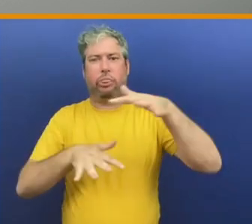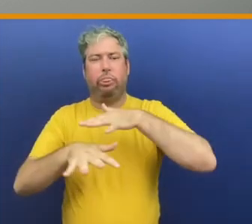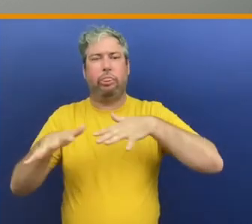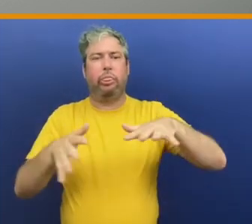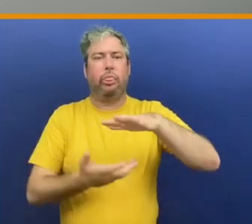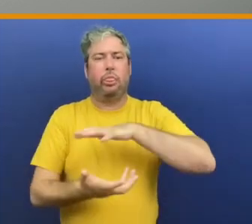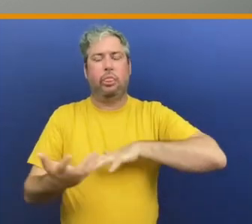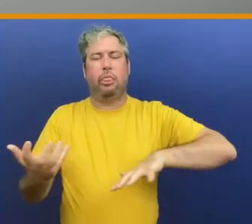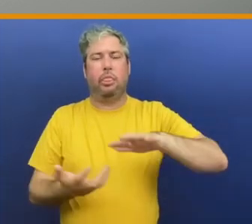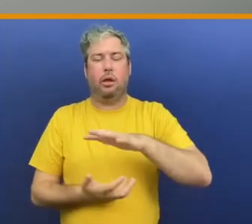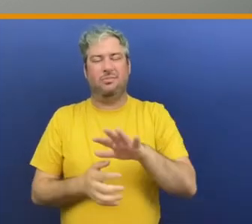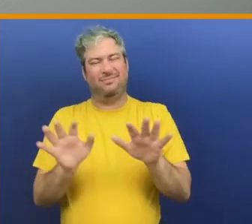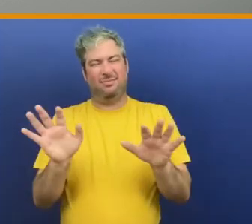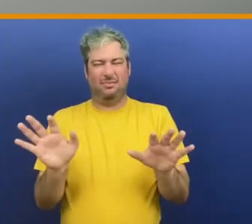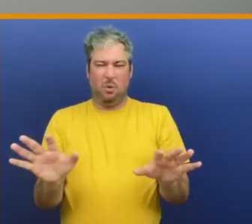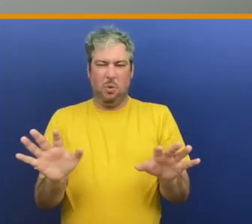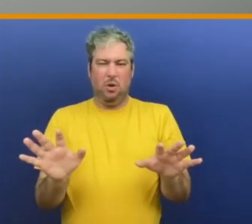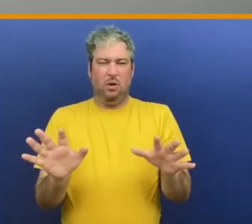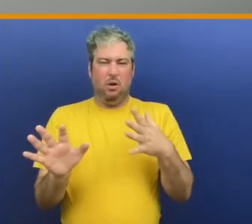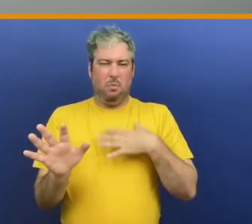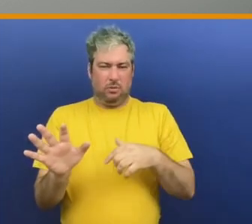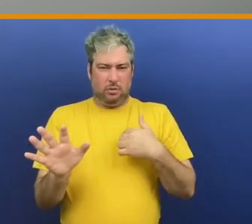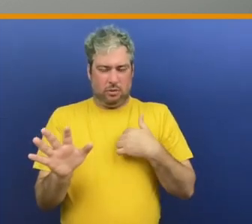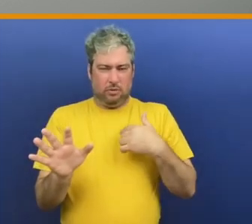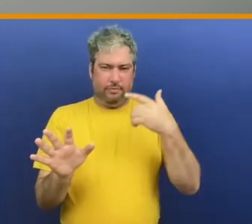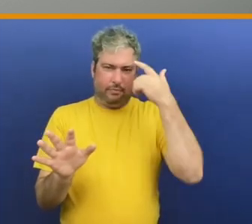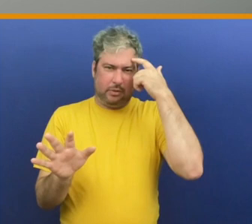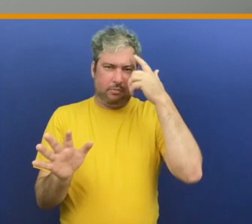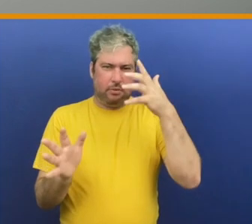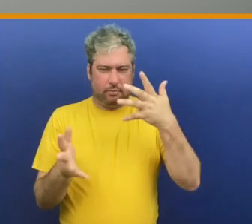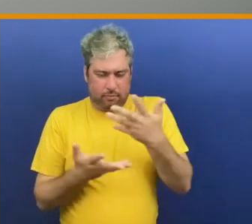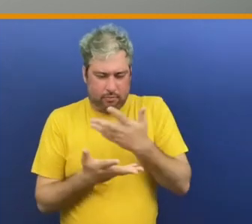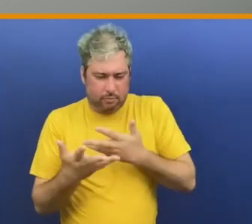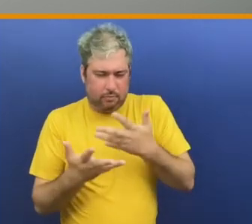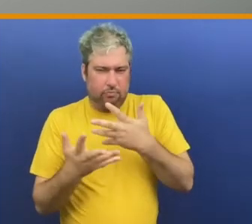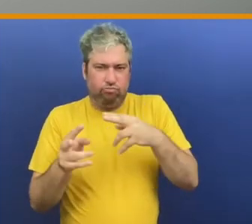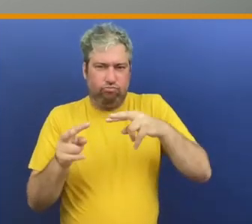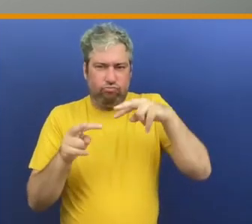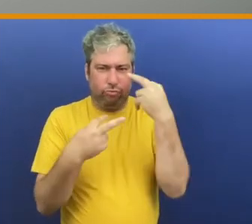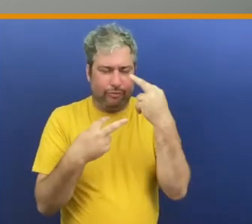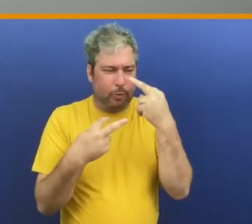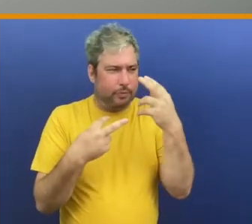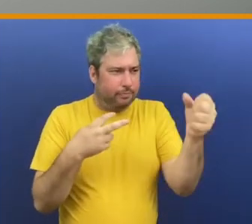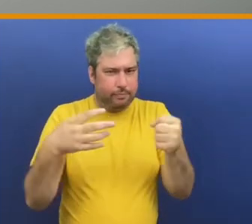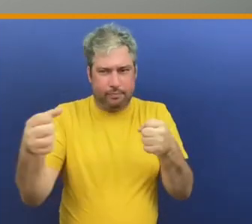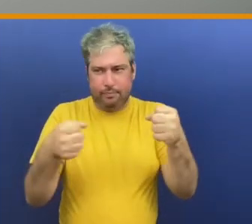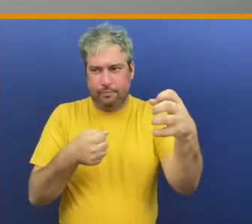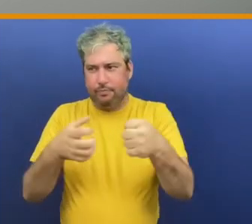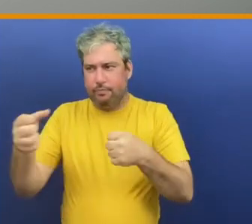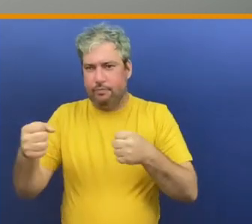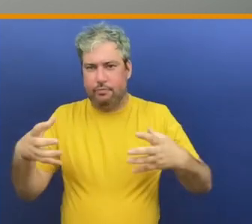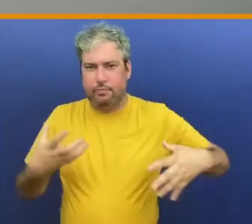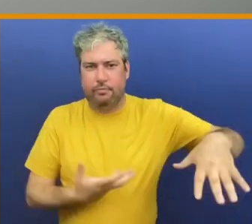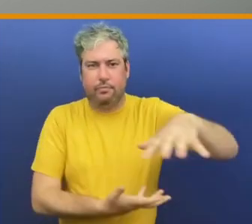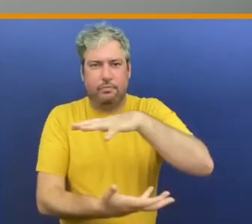conducted review, which has involved as many of the groups as possible, here we have a set of proposals to improve the situation so that everybody